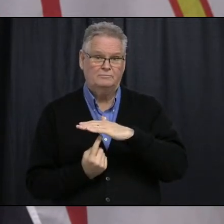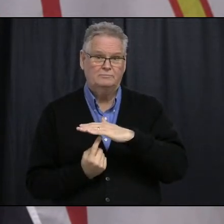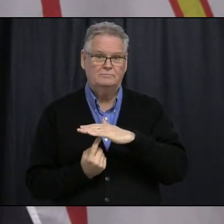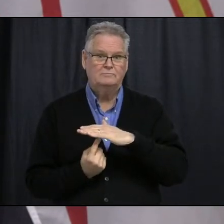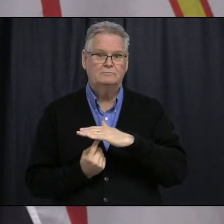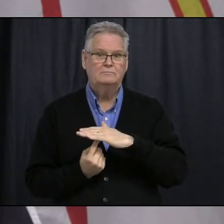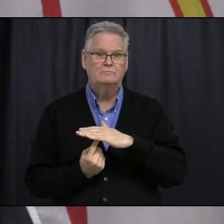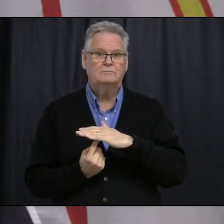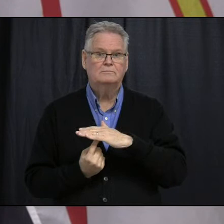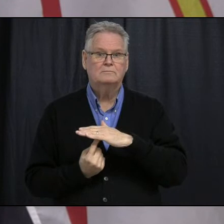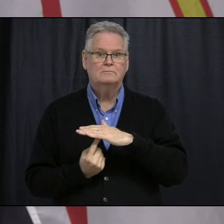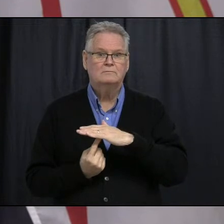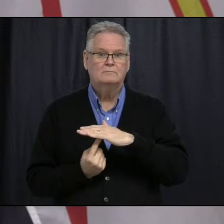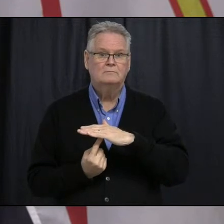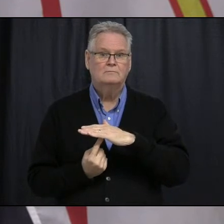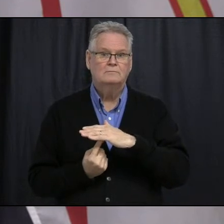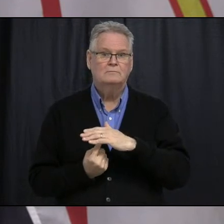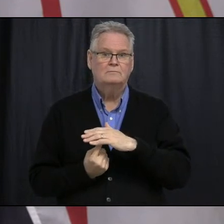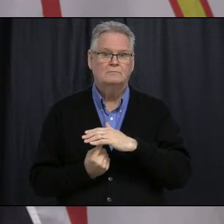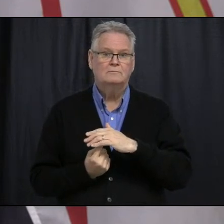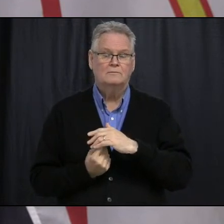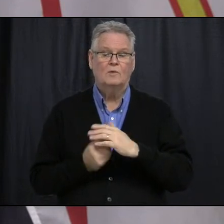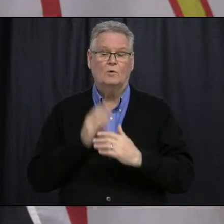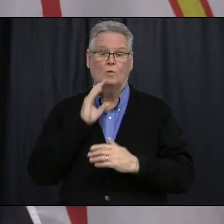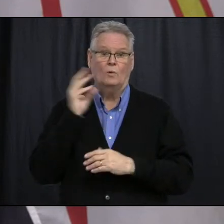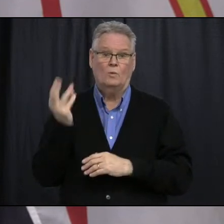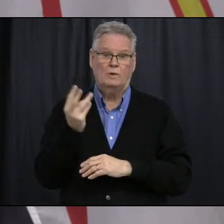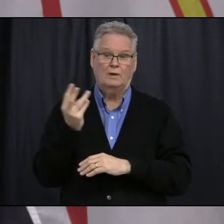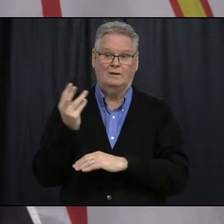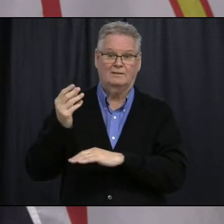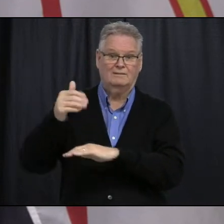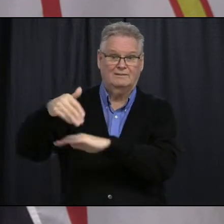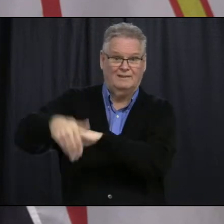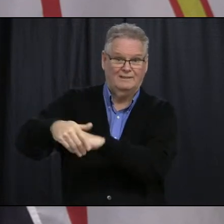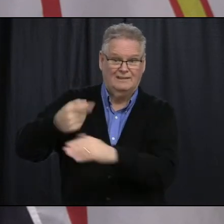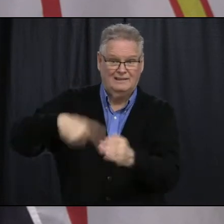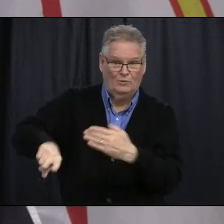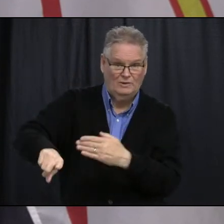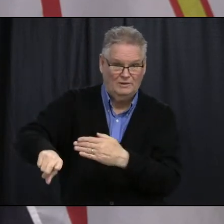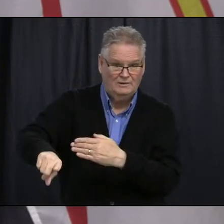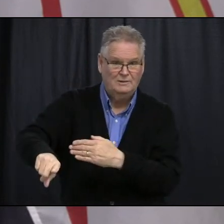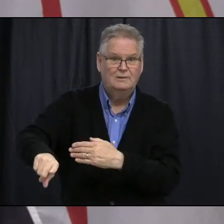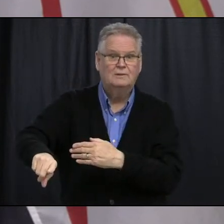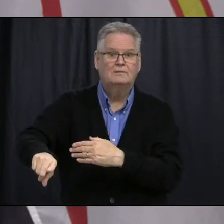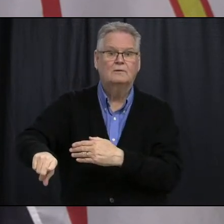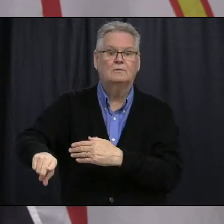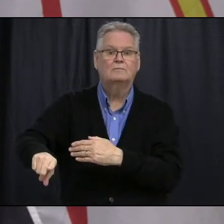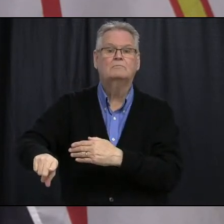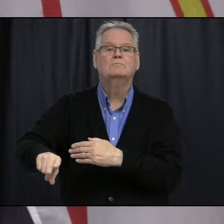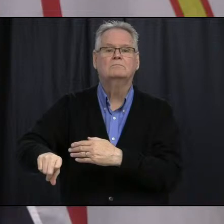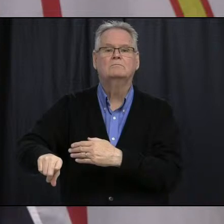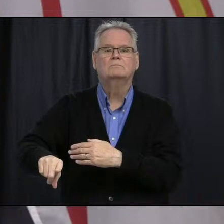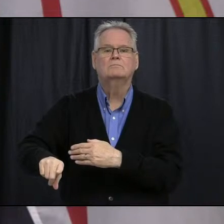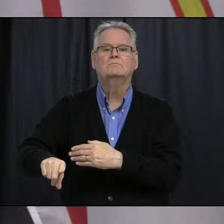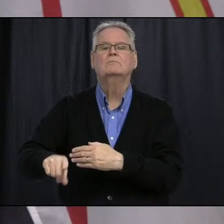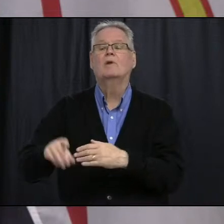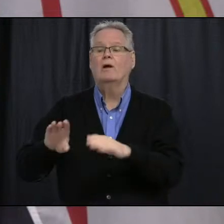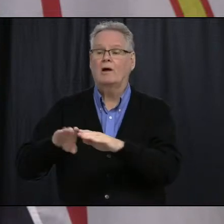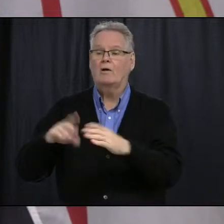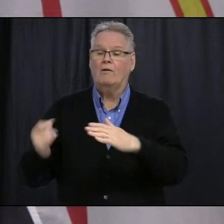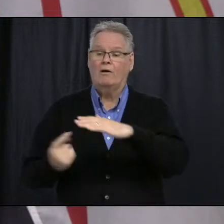this time, the Atlantic provinces have a similar epidemiology to ours, so we are comfortable easing this restriction next